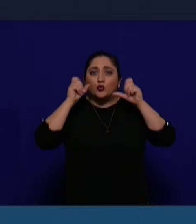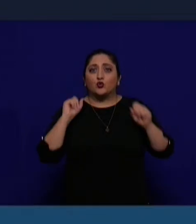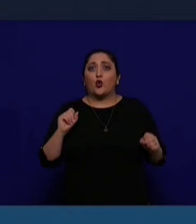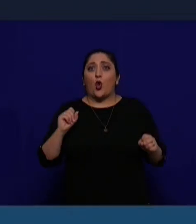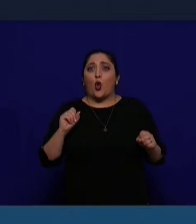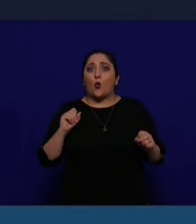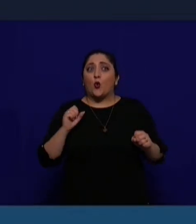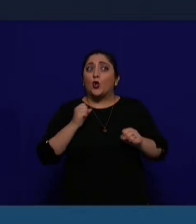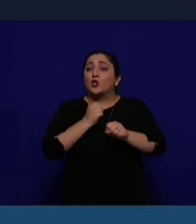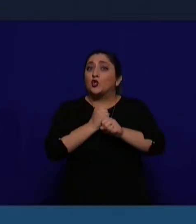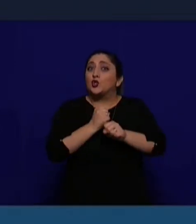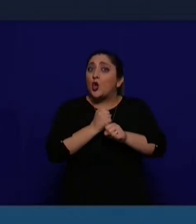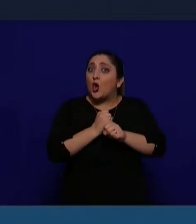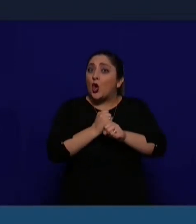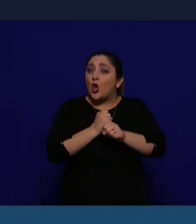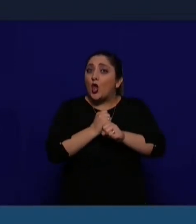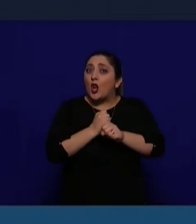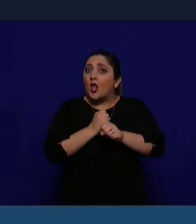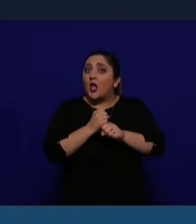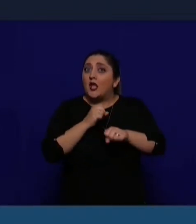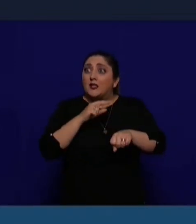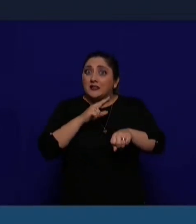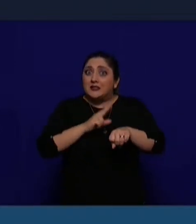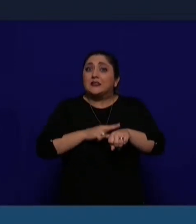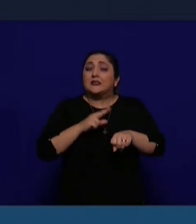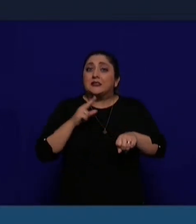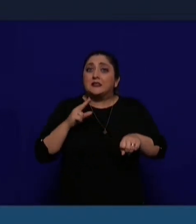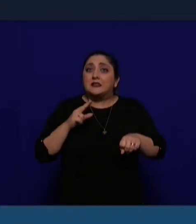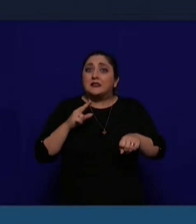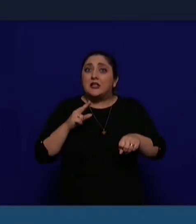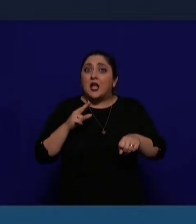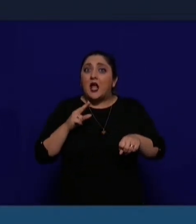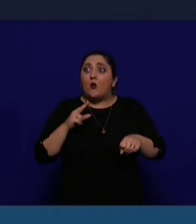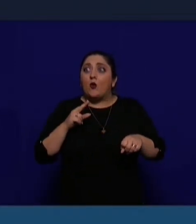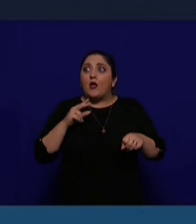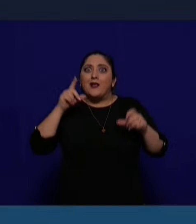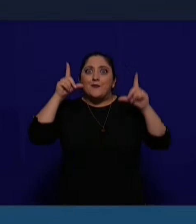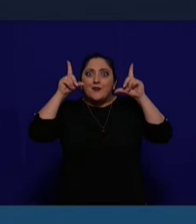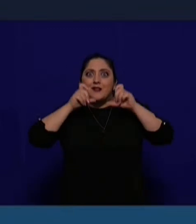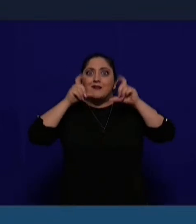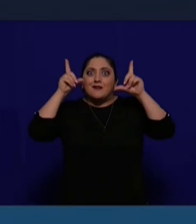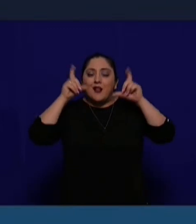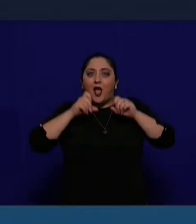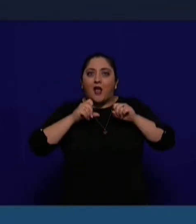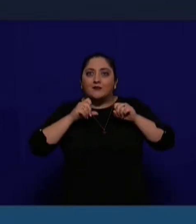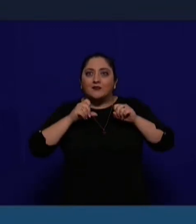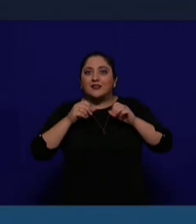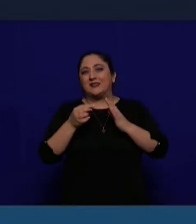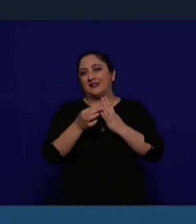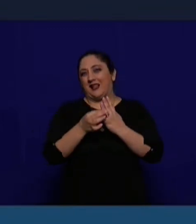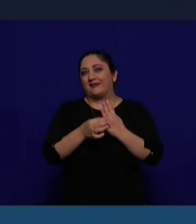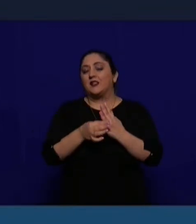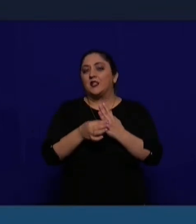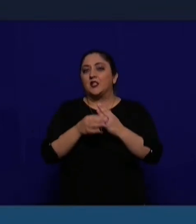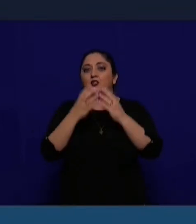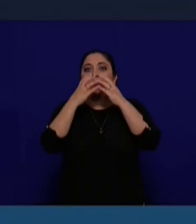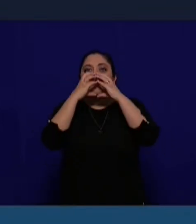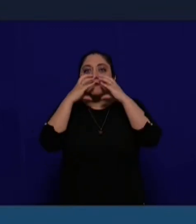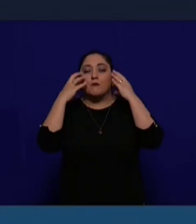as well? Is it okay for couples to take off their mask just to take the pictures at a safe distance from the camera